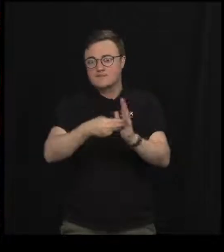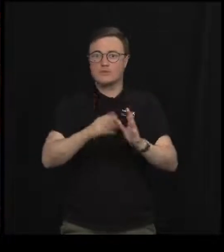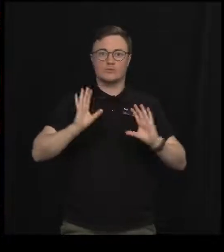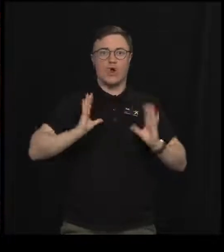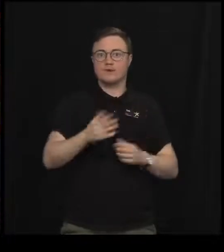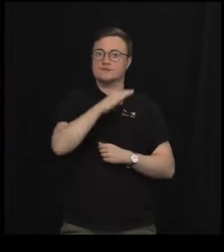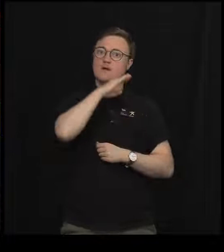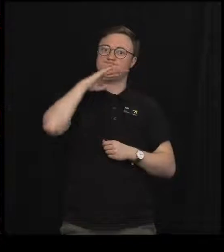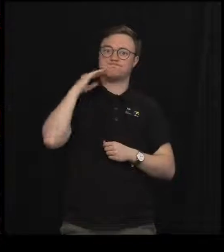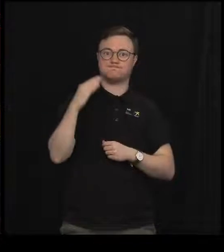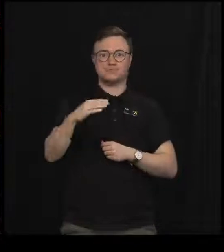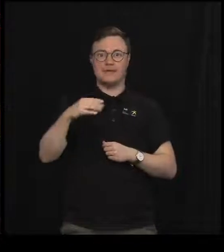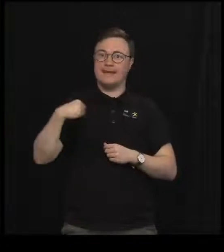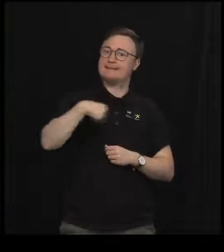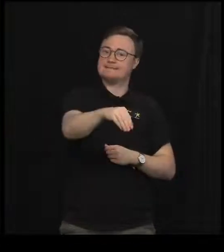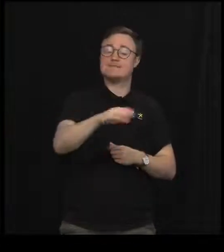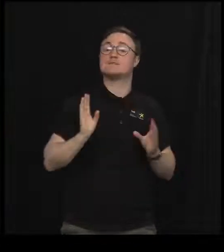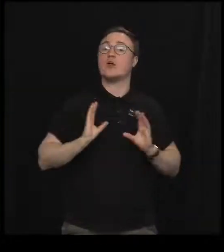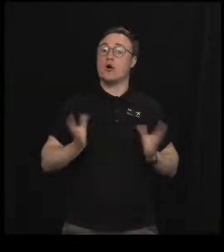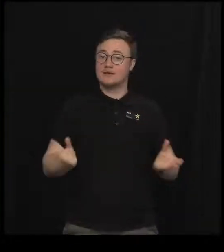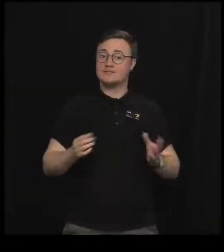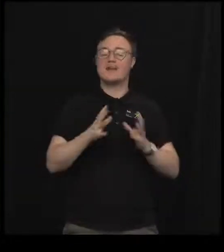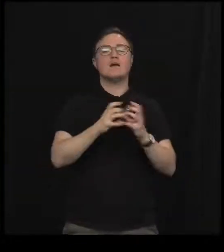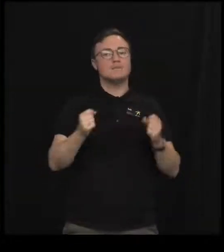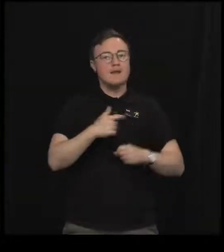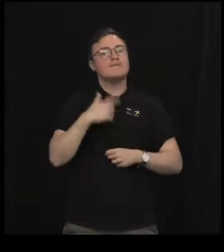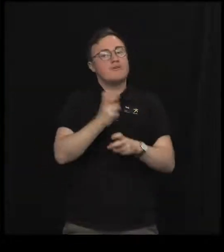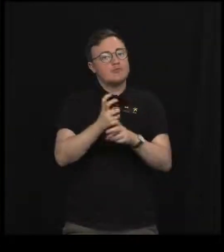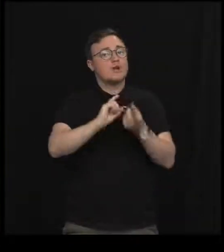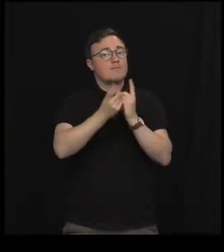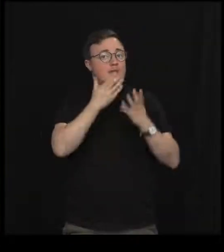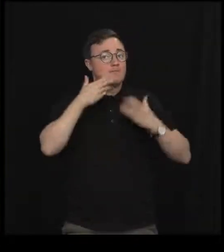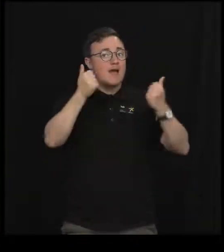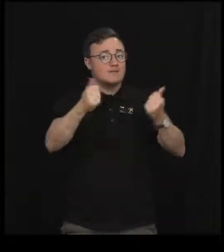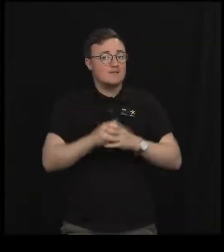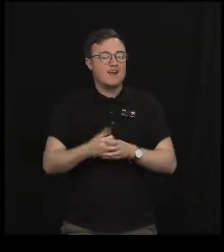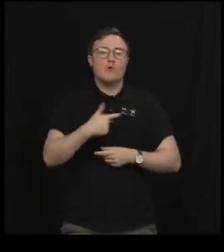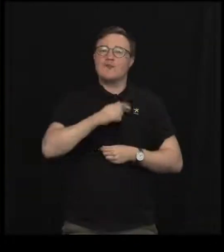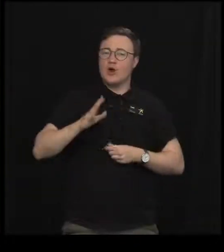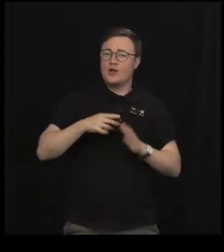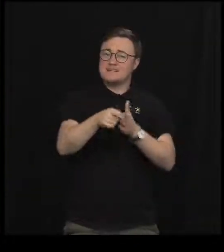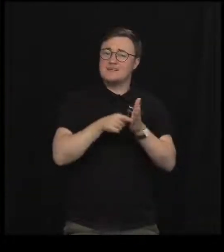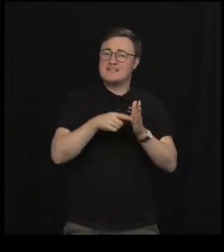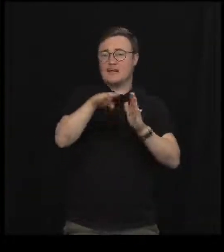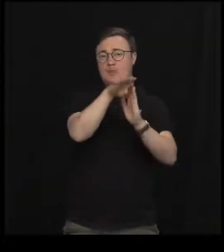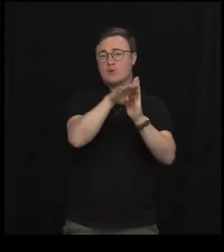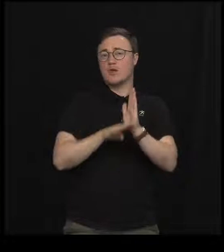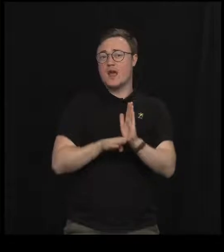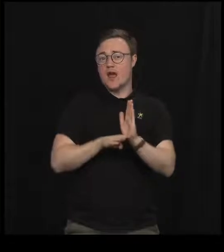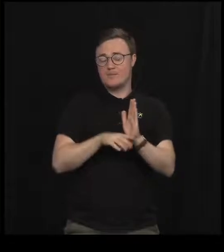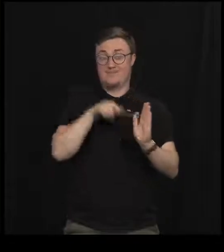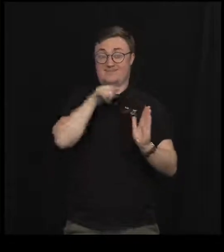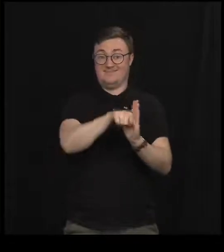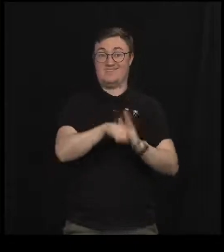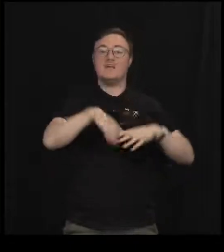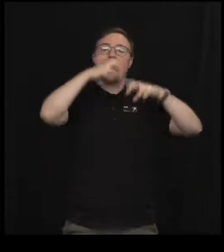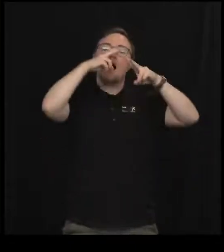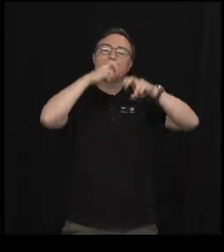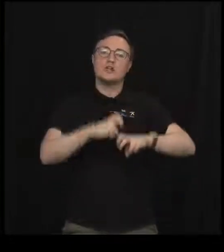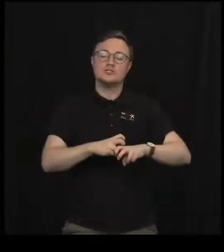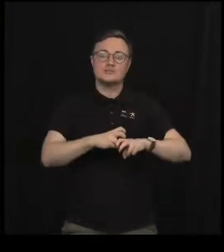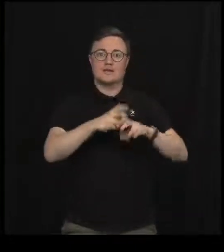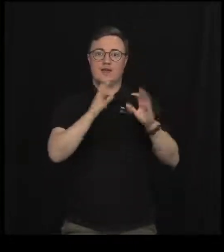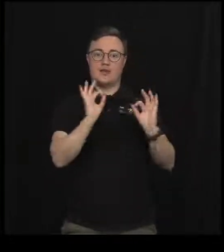in health, for instance, we're just working with a cry whisperer program, which essentially analyzes